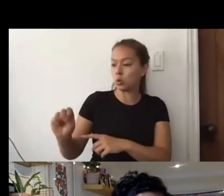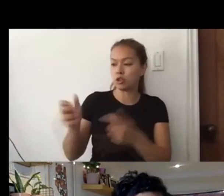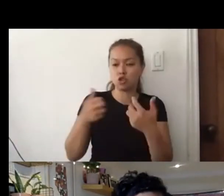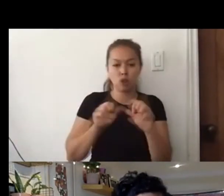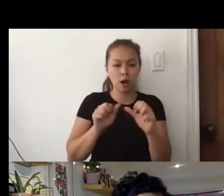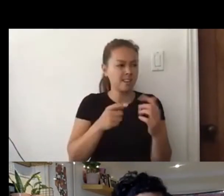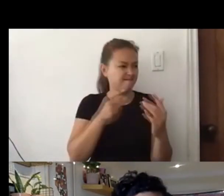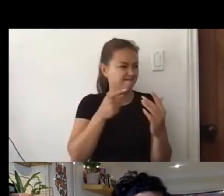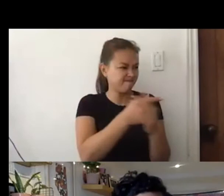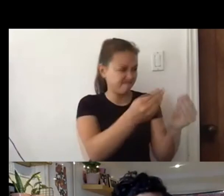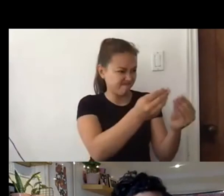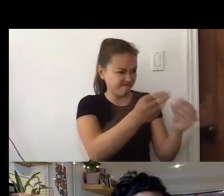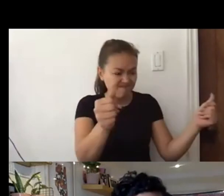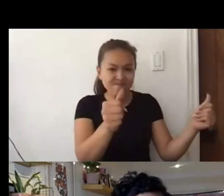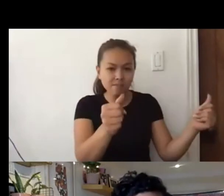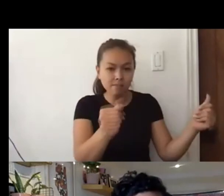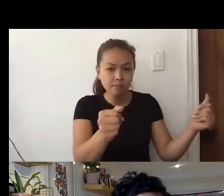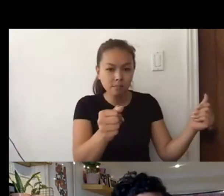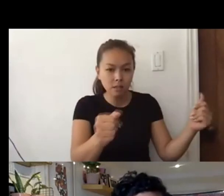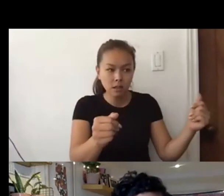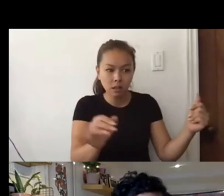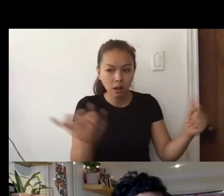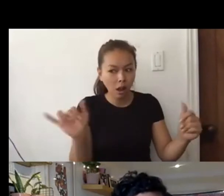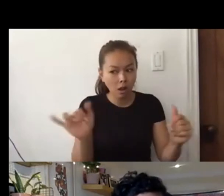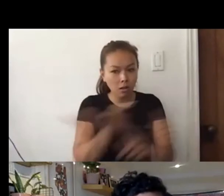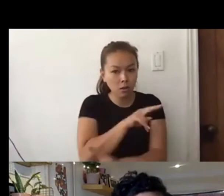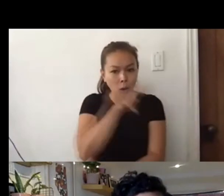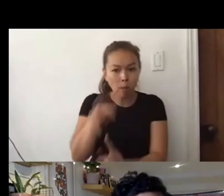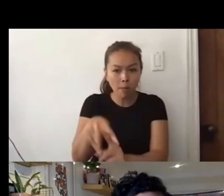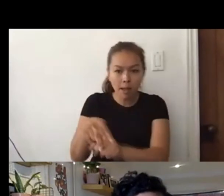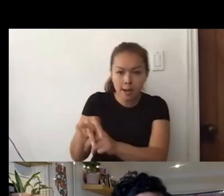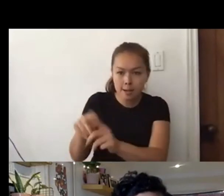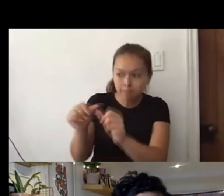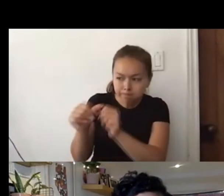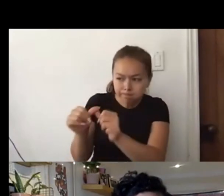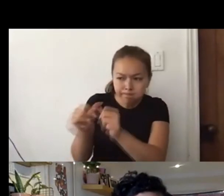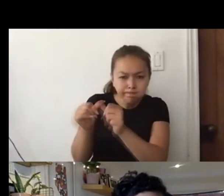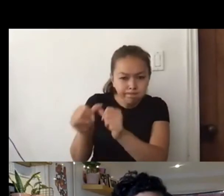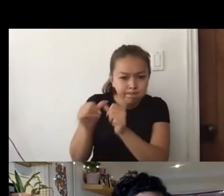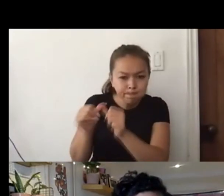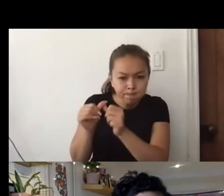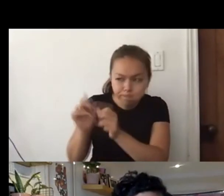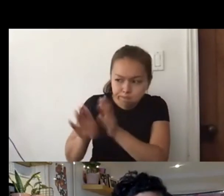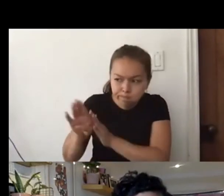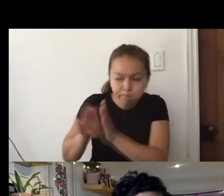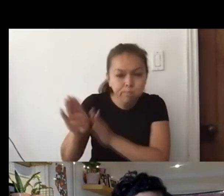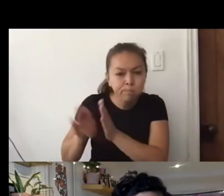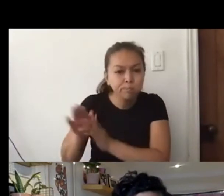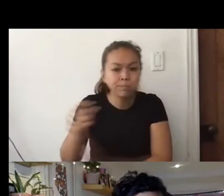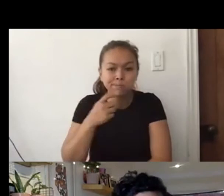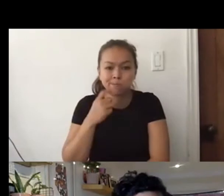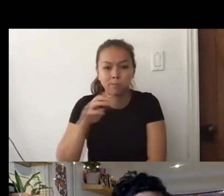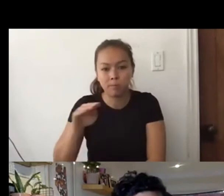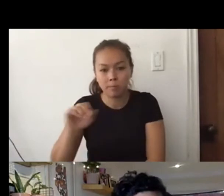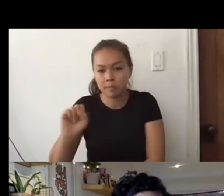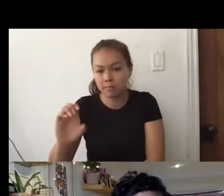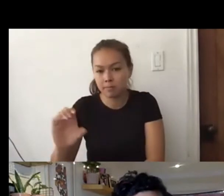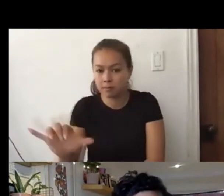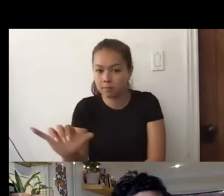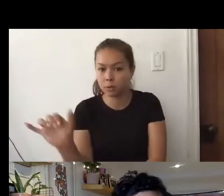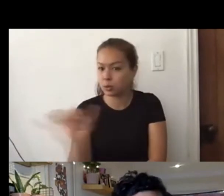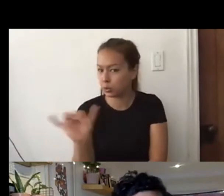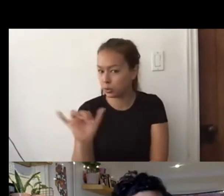toxic masculinity is using to evolve and also to continue to affect our communities. And so